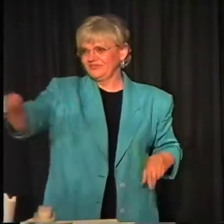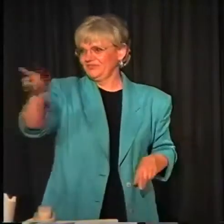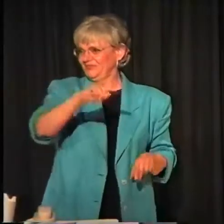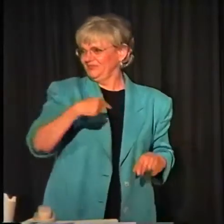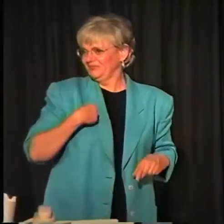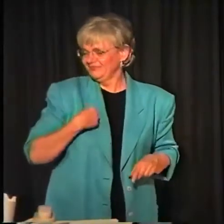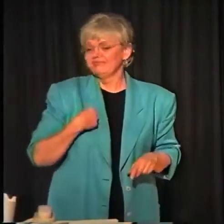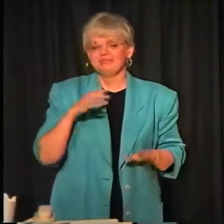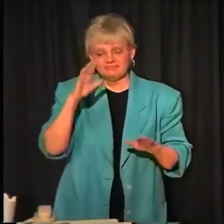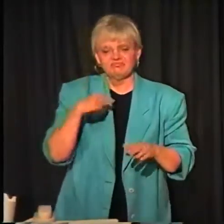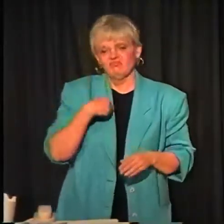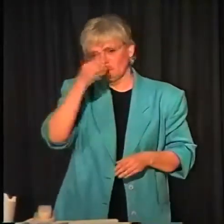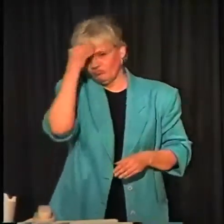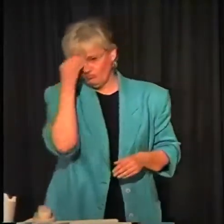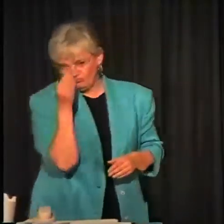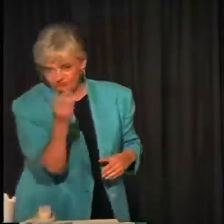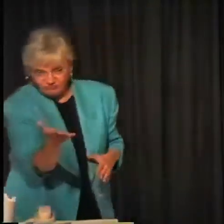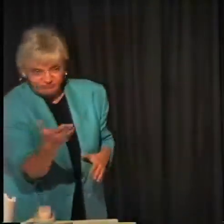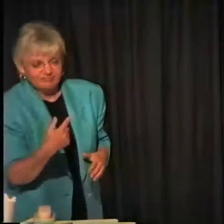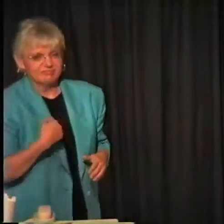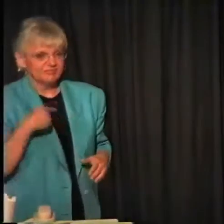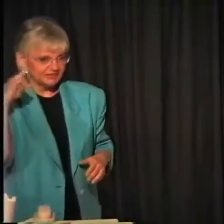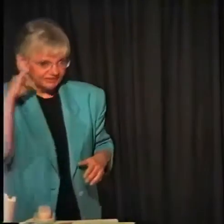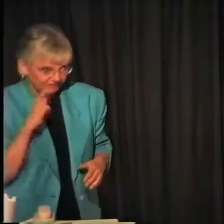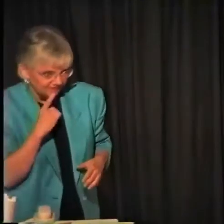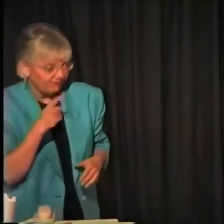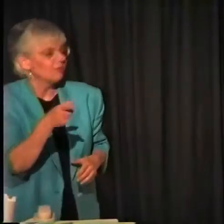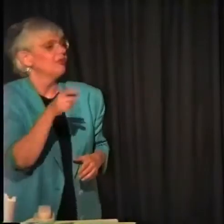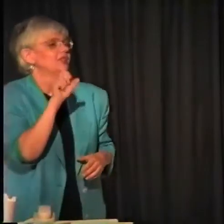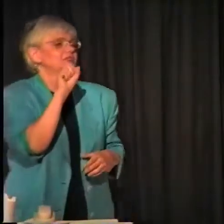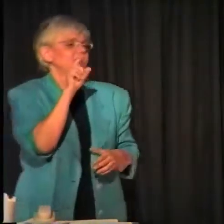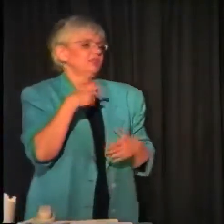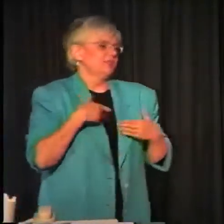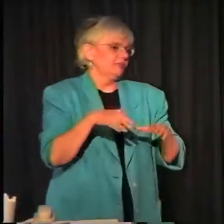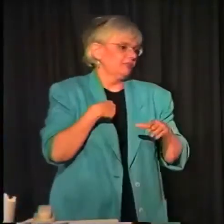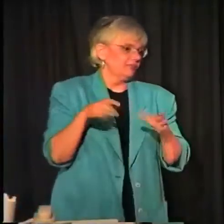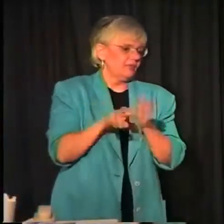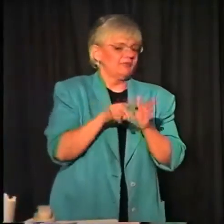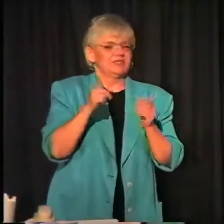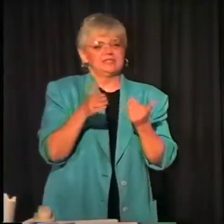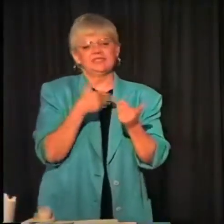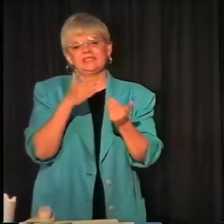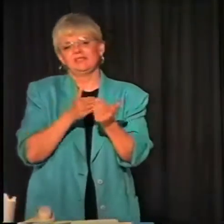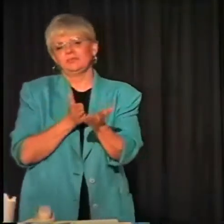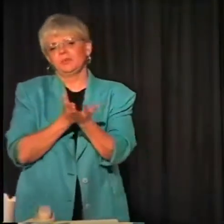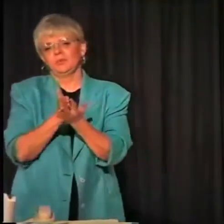down and I have an opportunity to study the behaviors of hearing people.